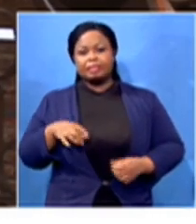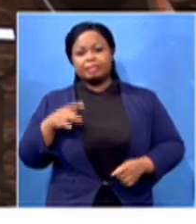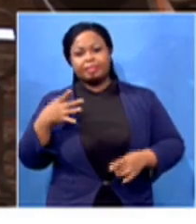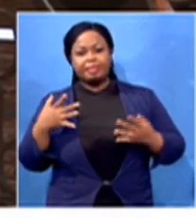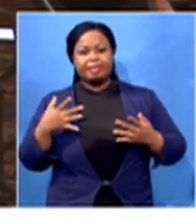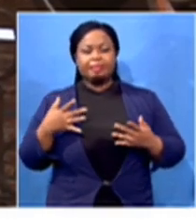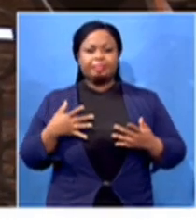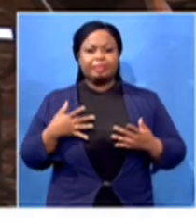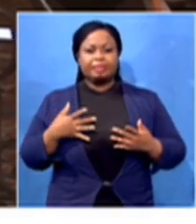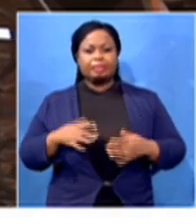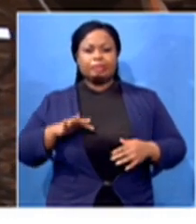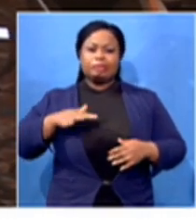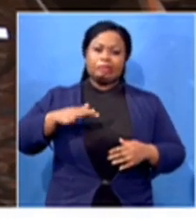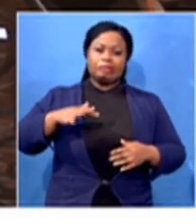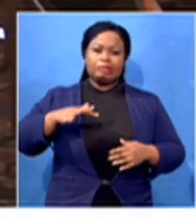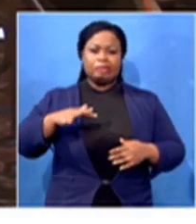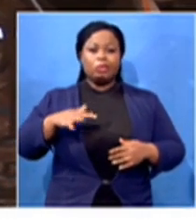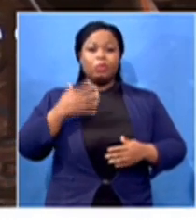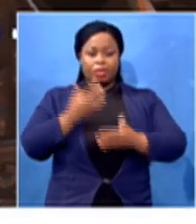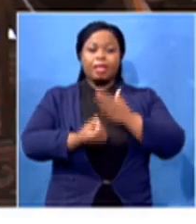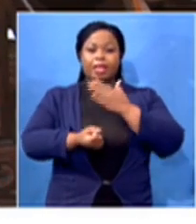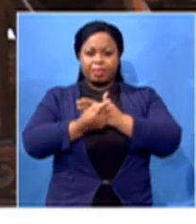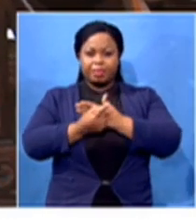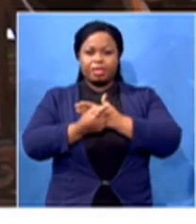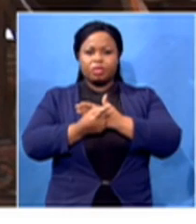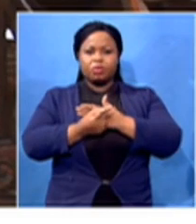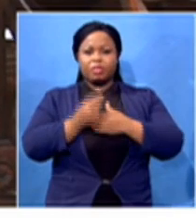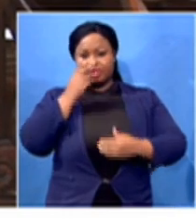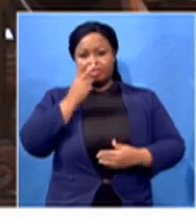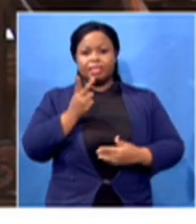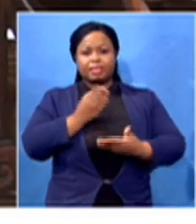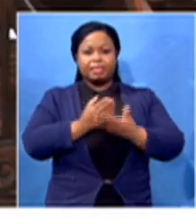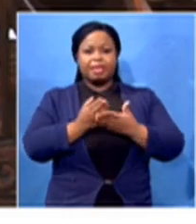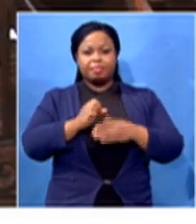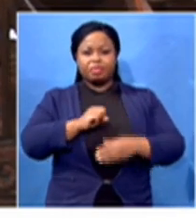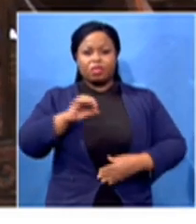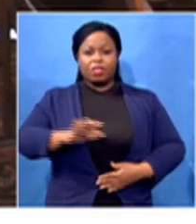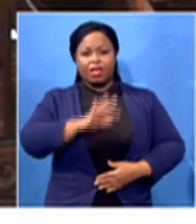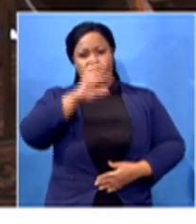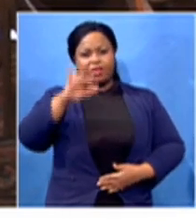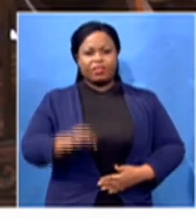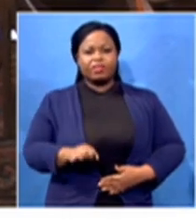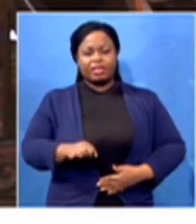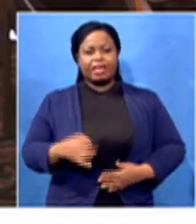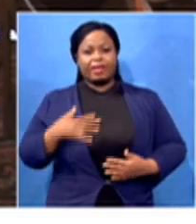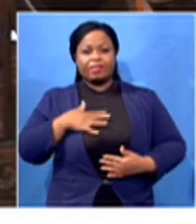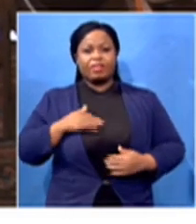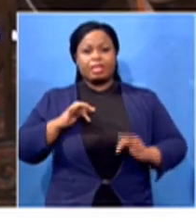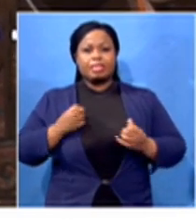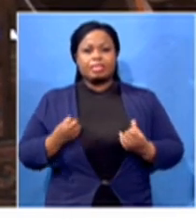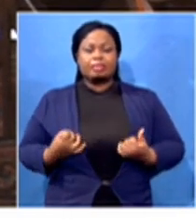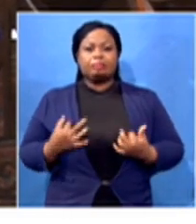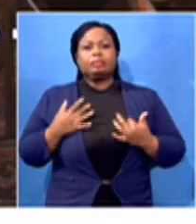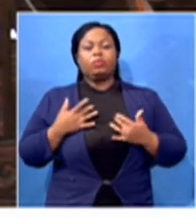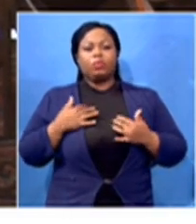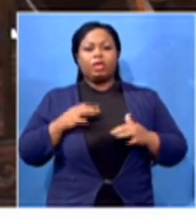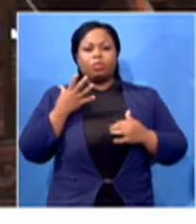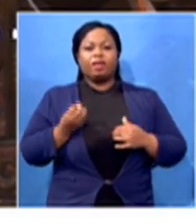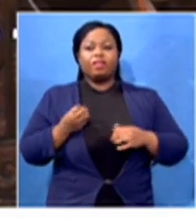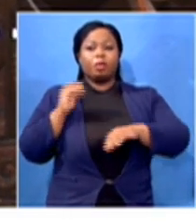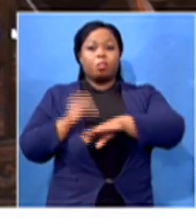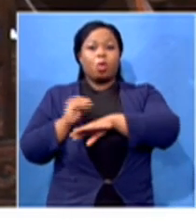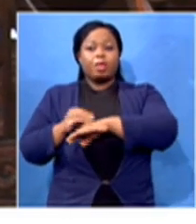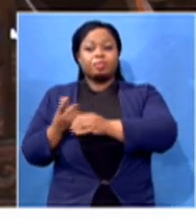and we can see blood running to the face of South Africa whenever we have issues.